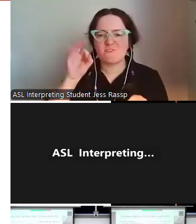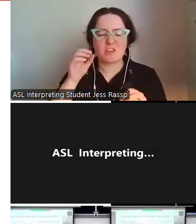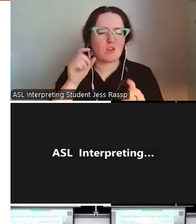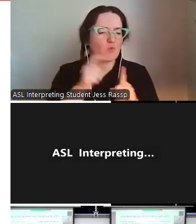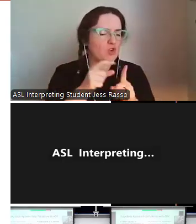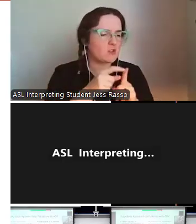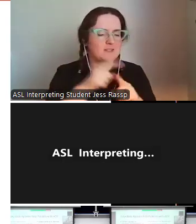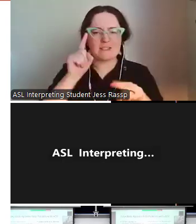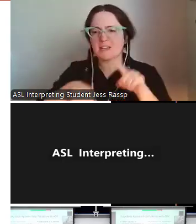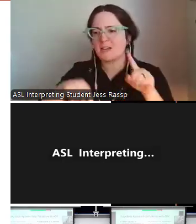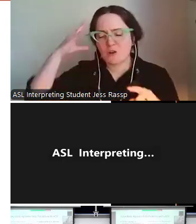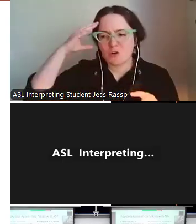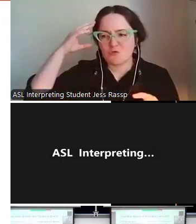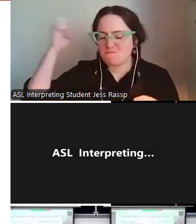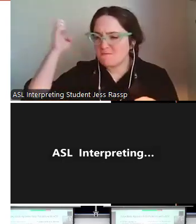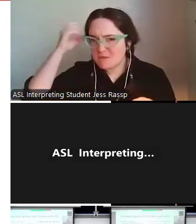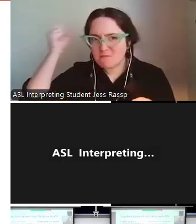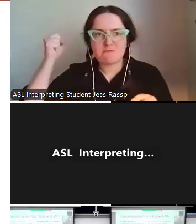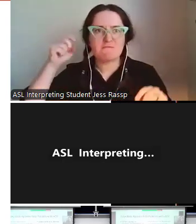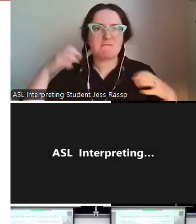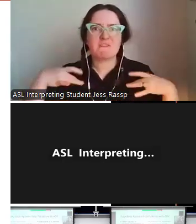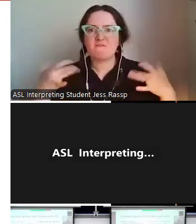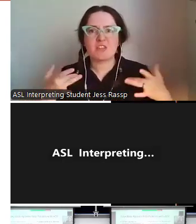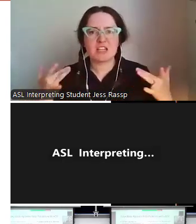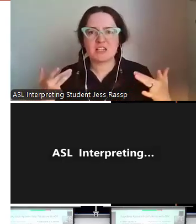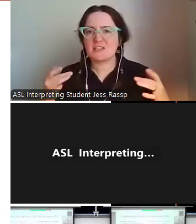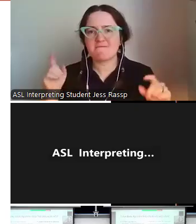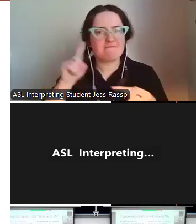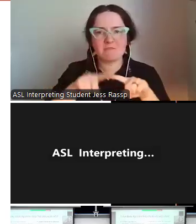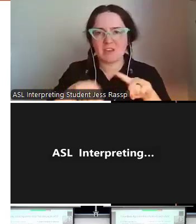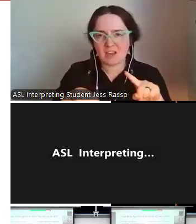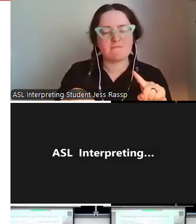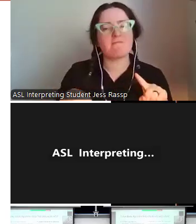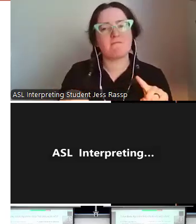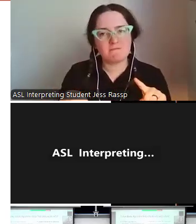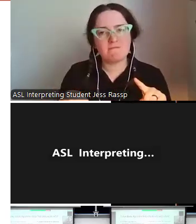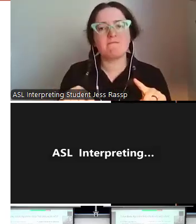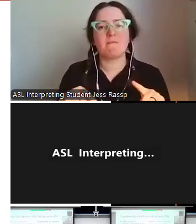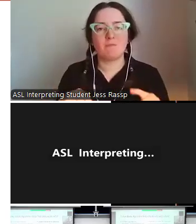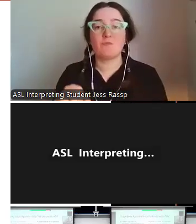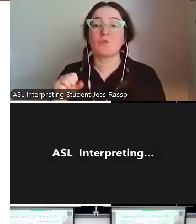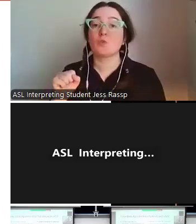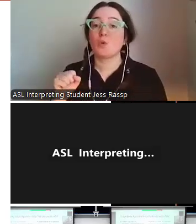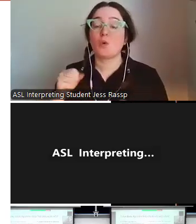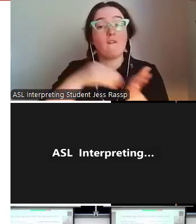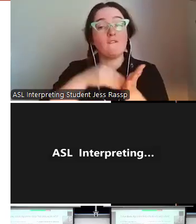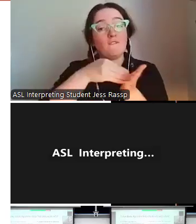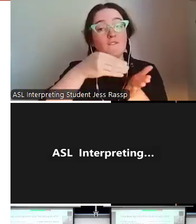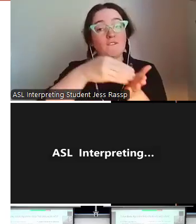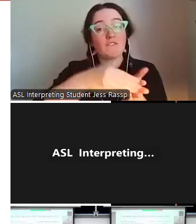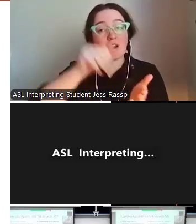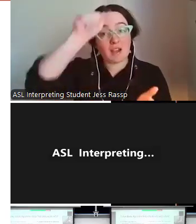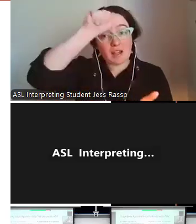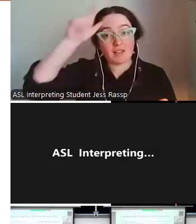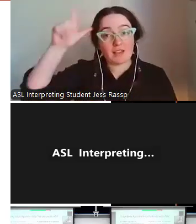can't remember events. But the ones that are really strong, those events, so a lot of times we see people that have dementia and Alzheimer's, and if